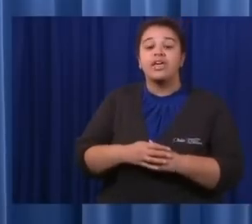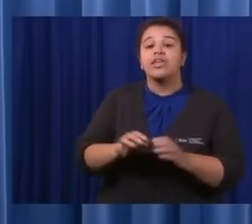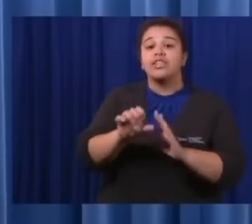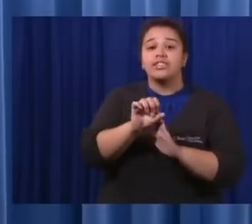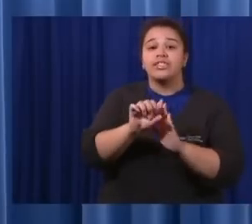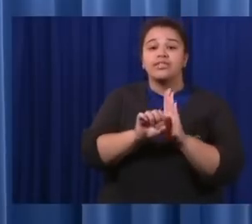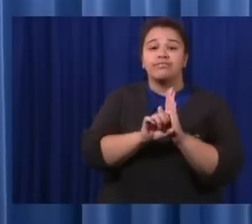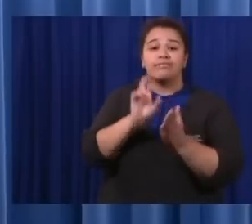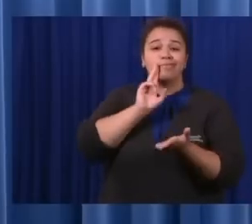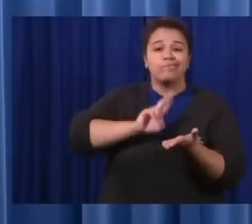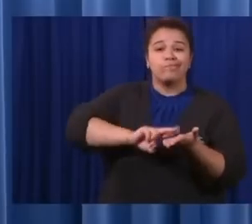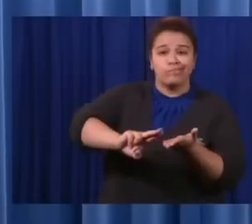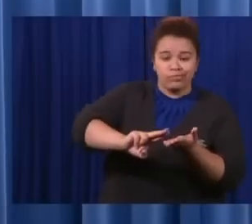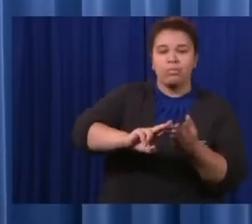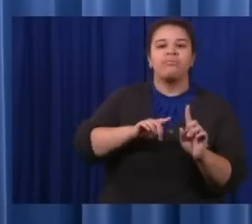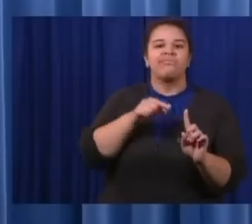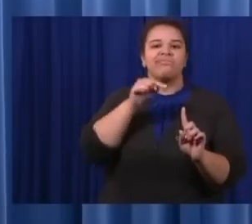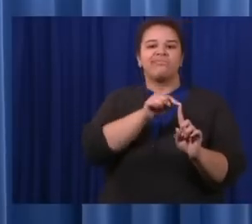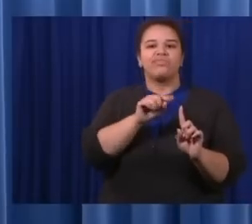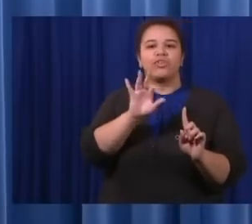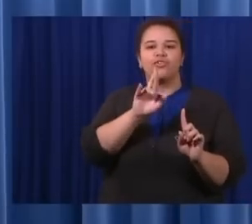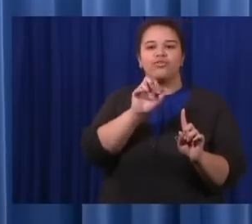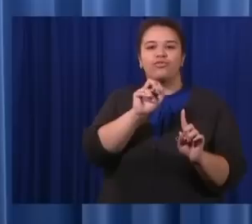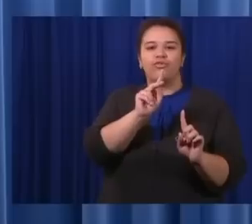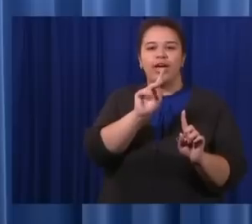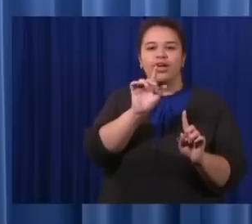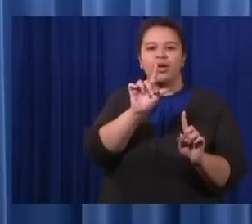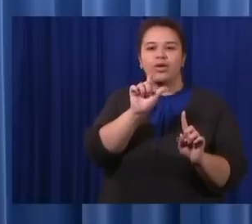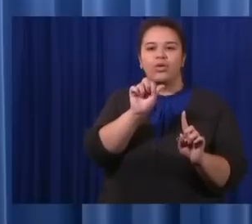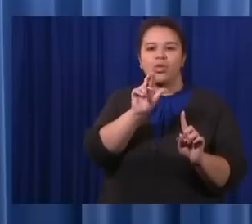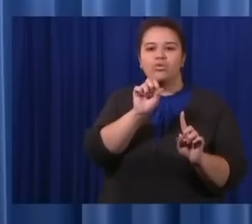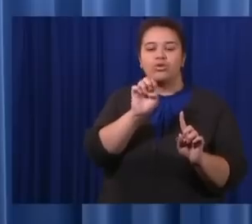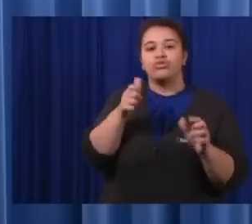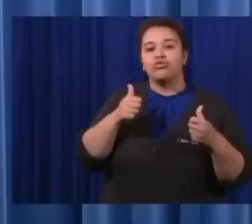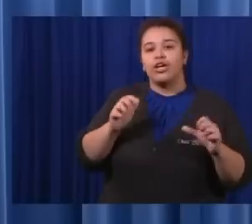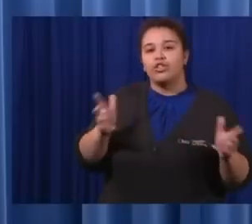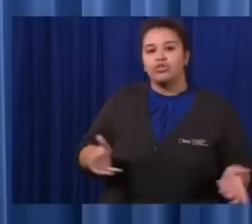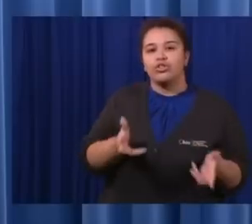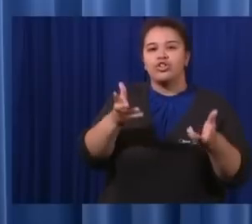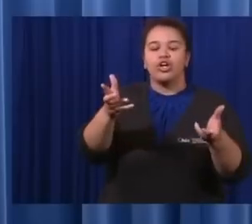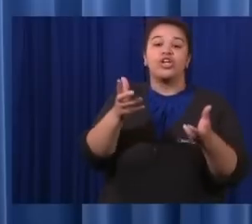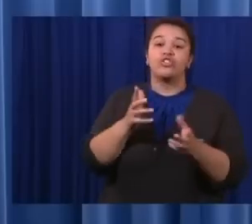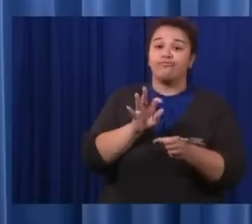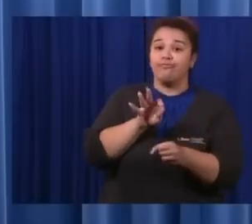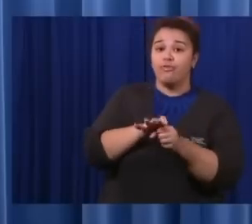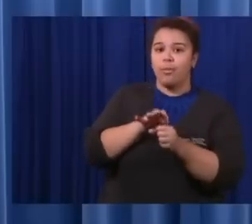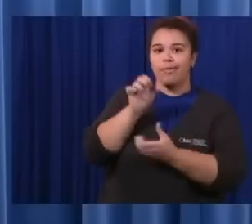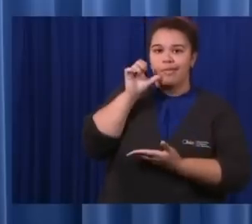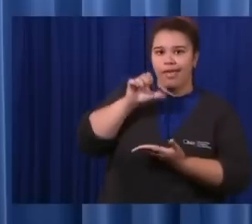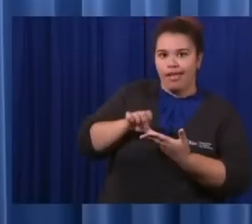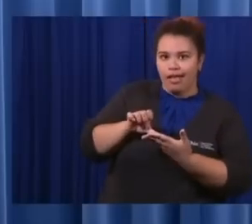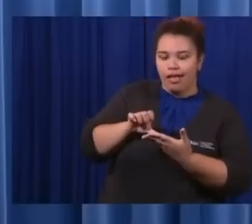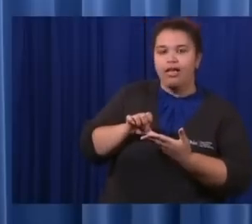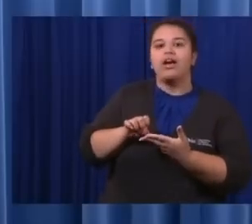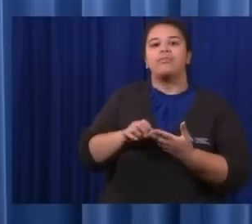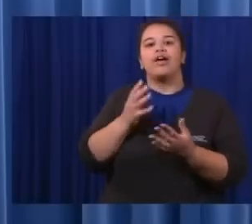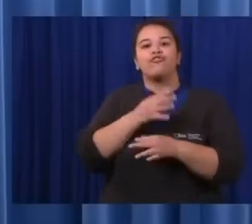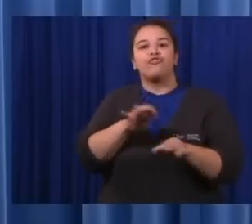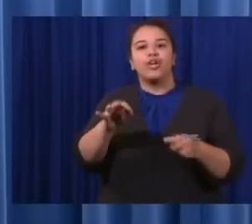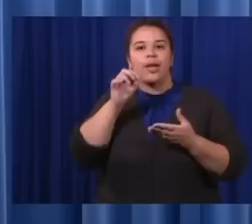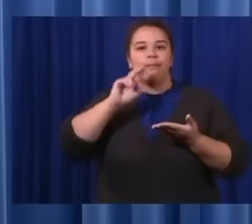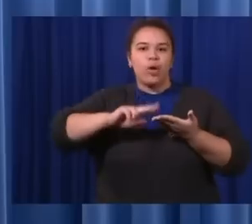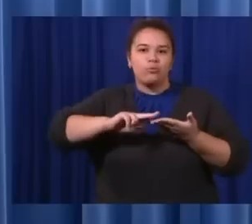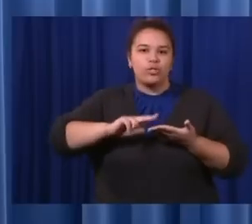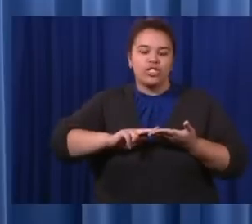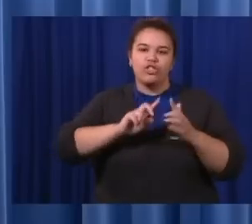state's vote-by-mail system with things like prepaid postage and easier access to absentee ballots. But the president